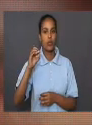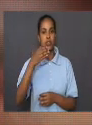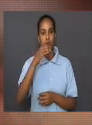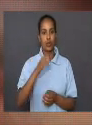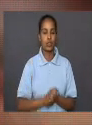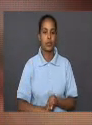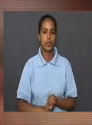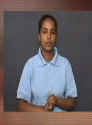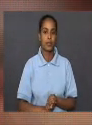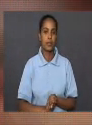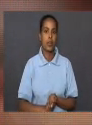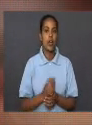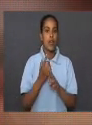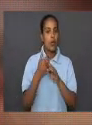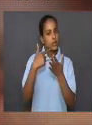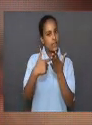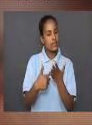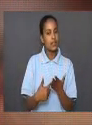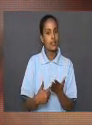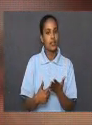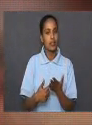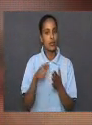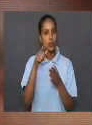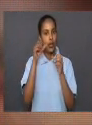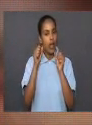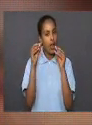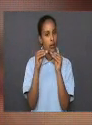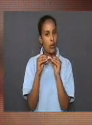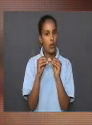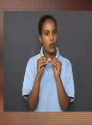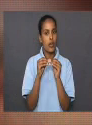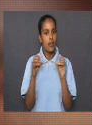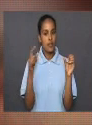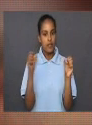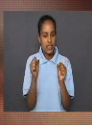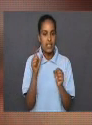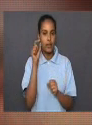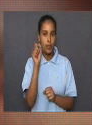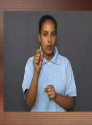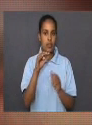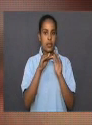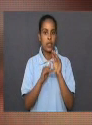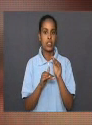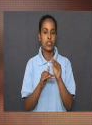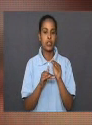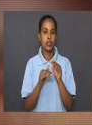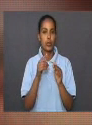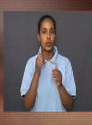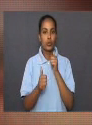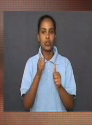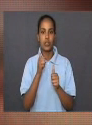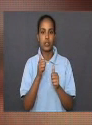molality of the solution. From this, you can calculate the freezing point